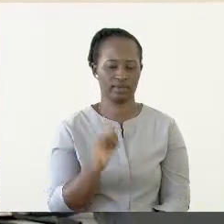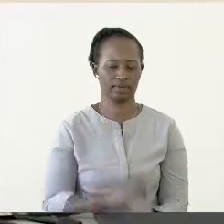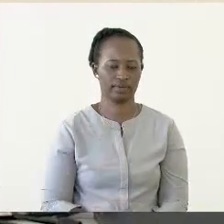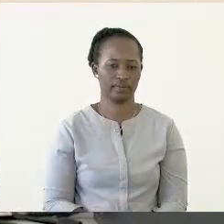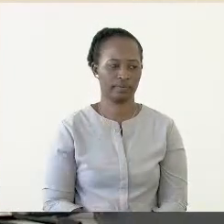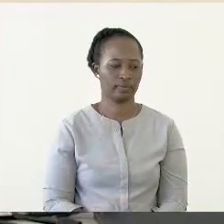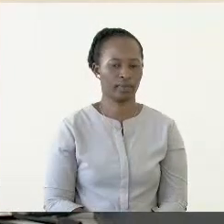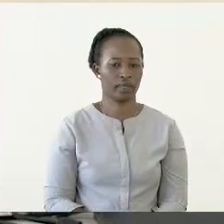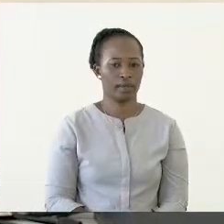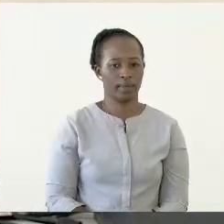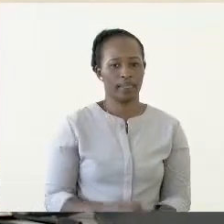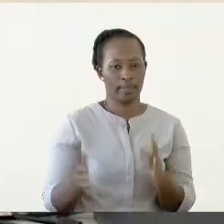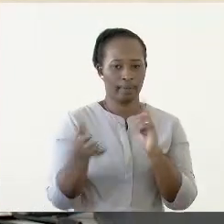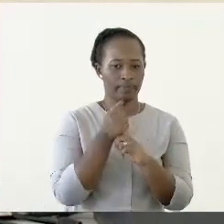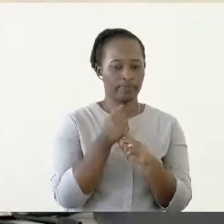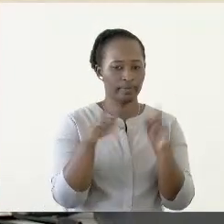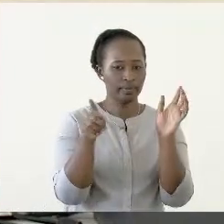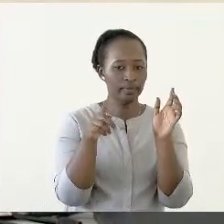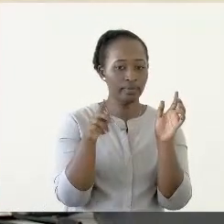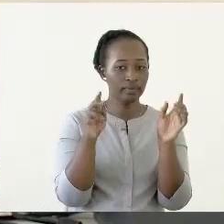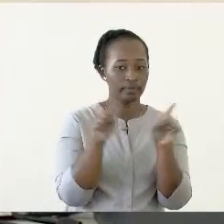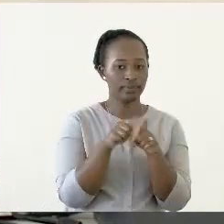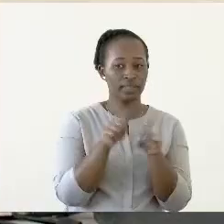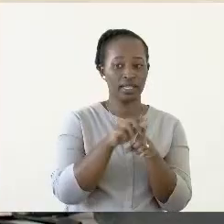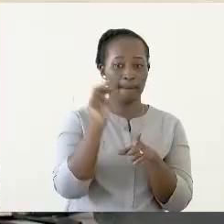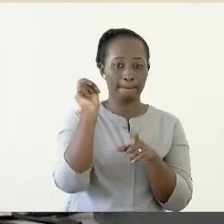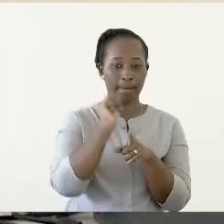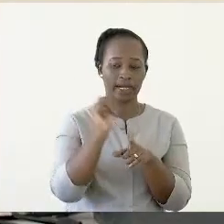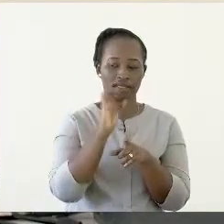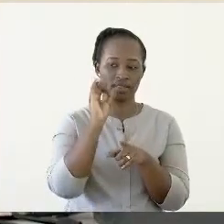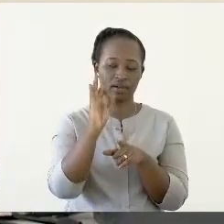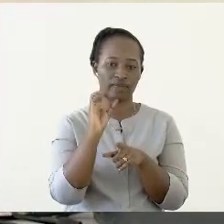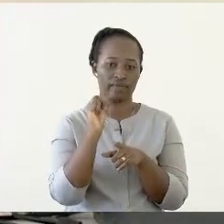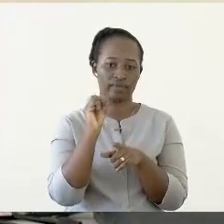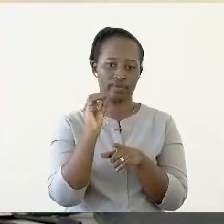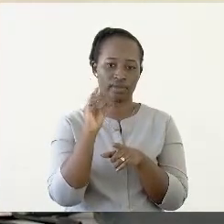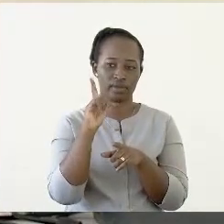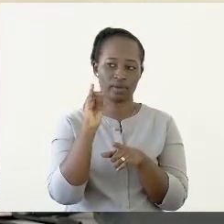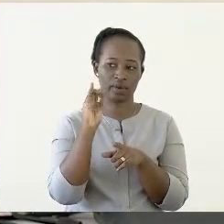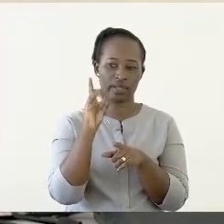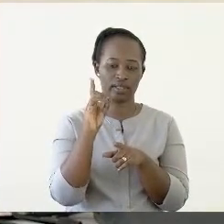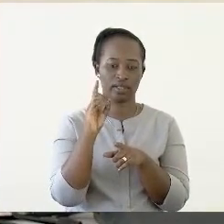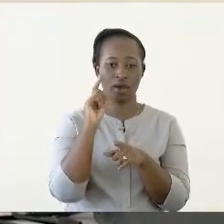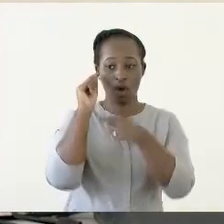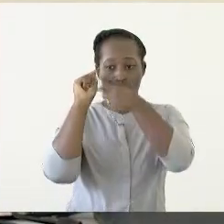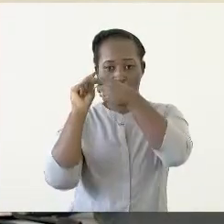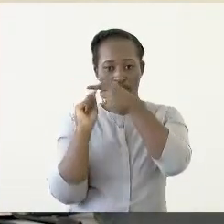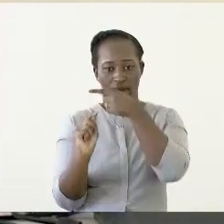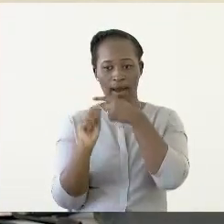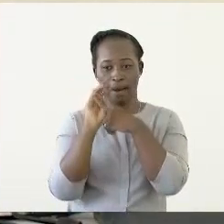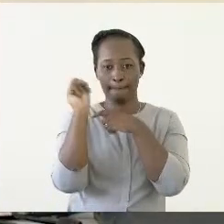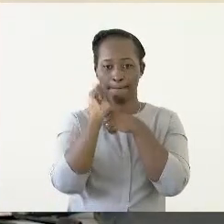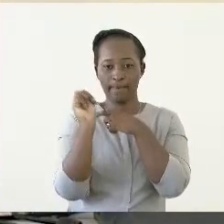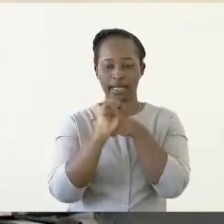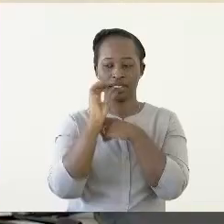Solubility is given as mass of solute over mass